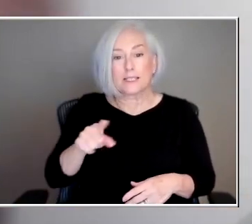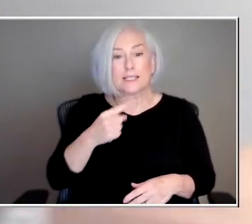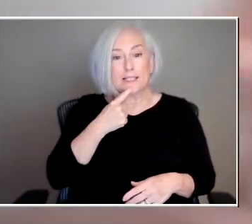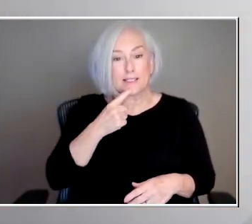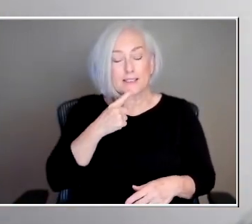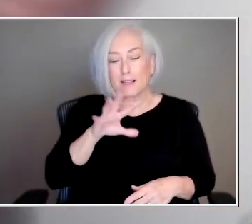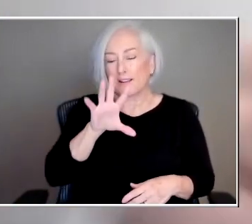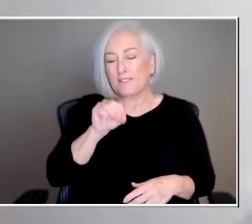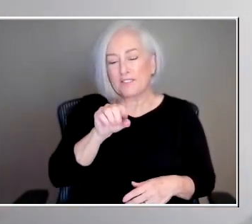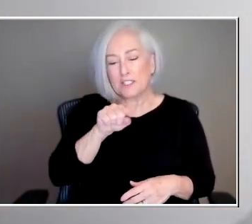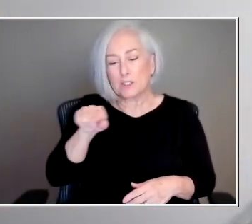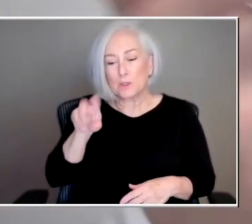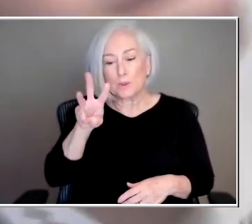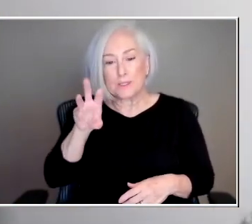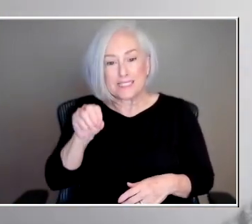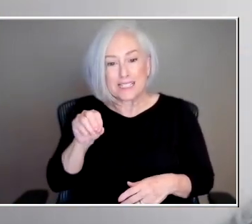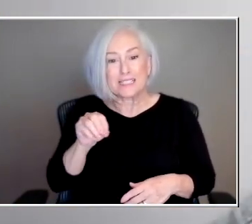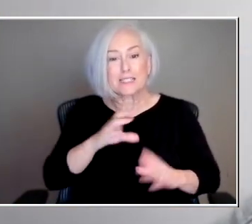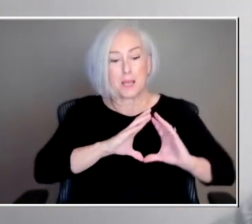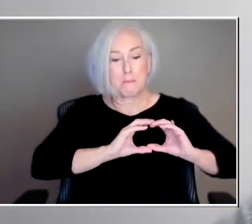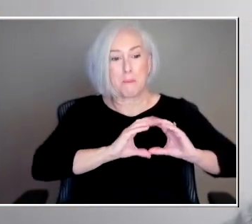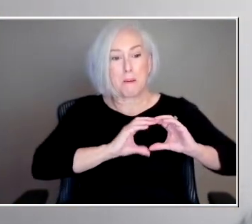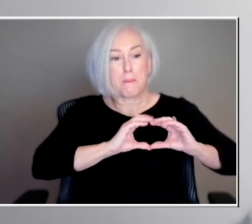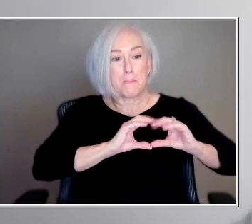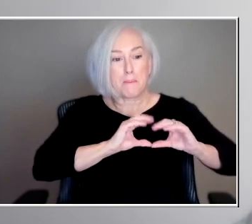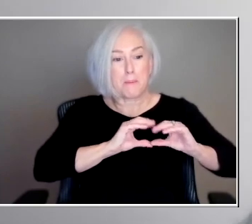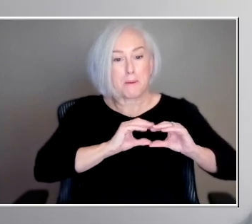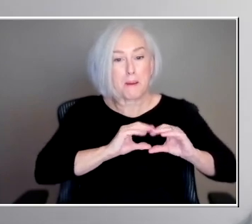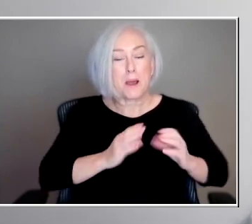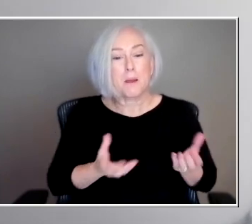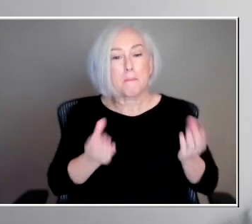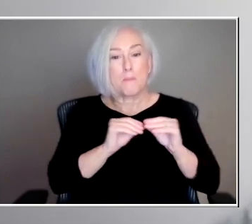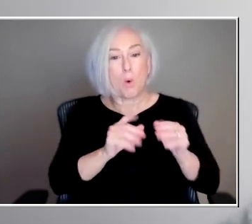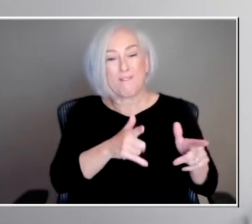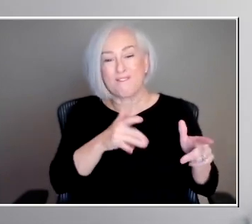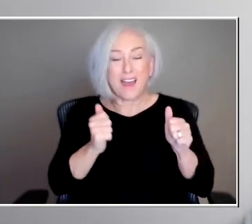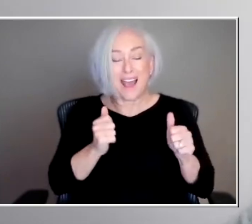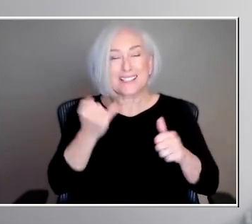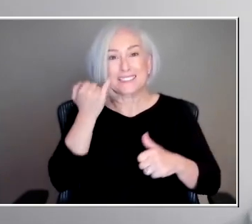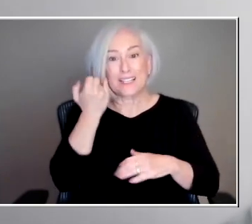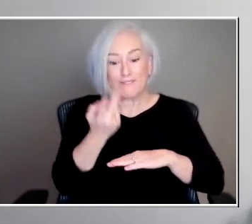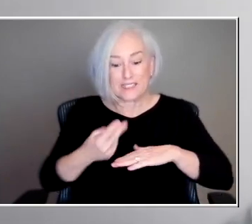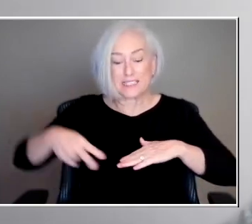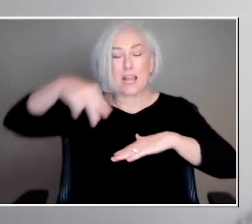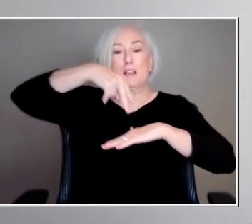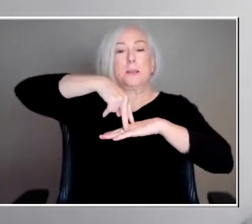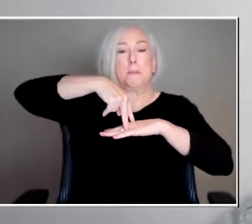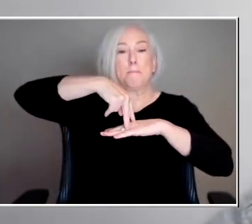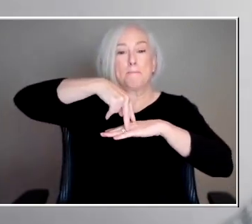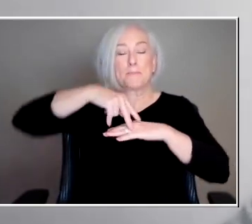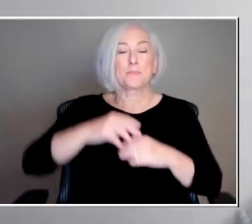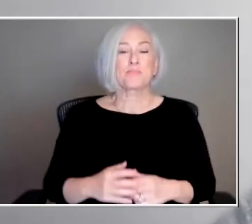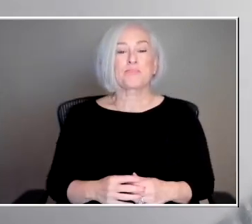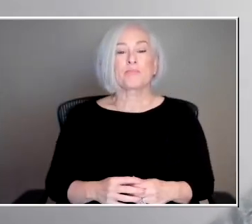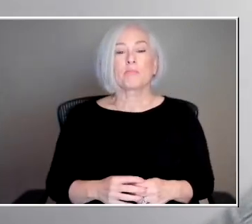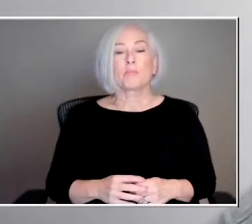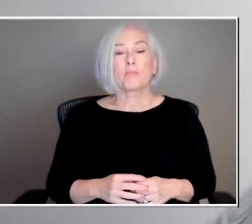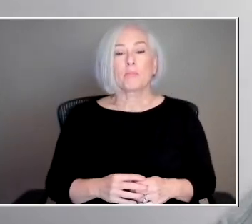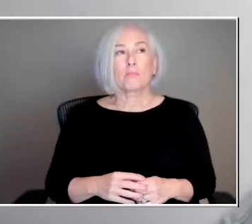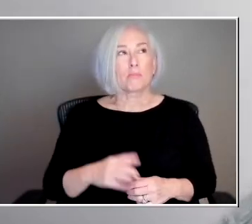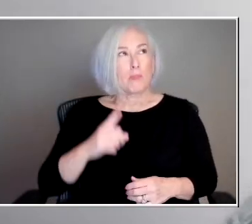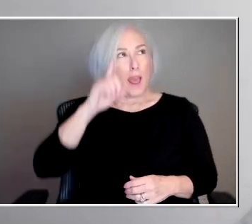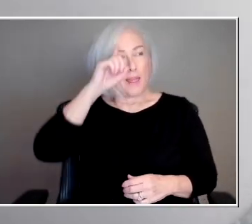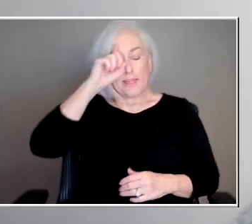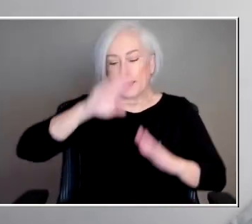per minute faster with just standing up. And for mine, I think one of the max that I got